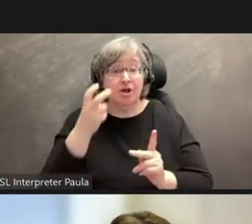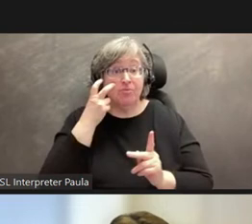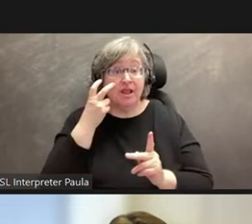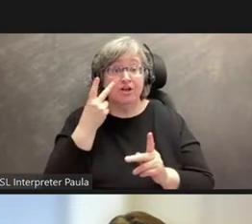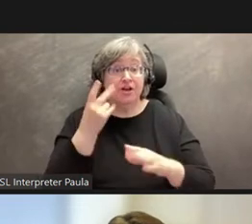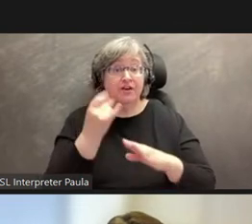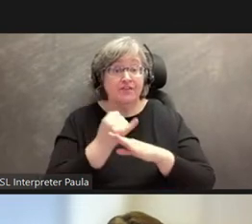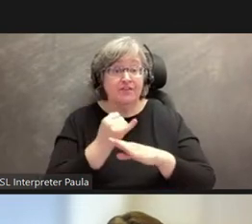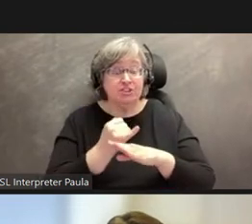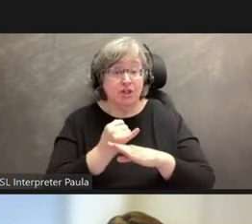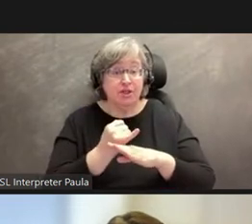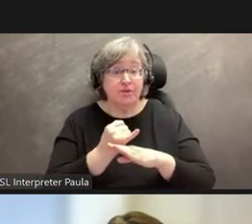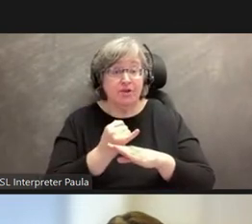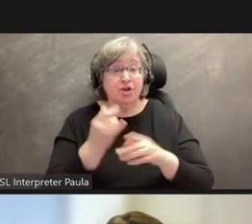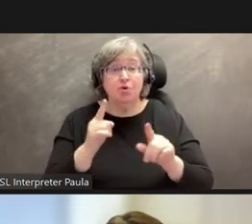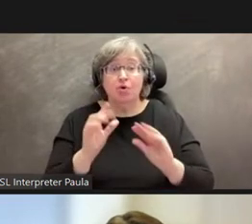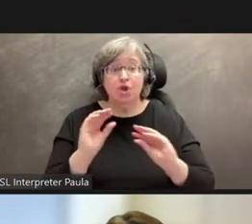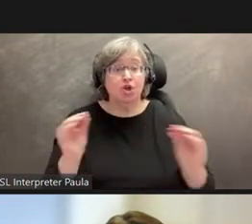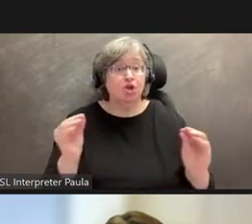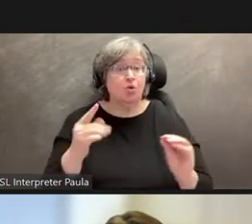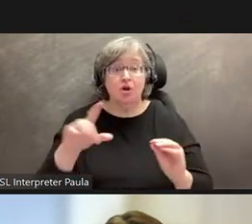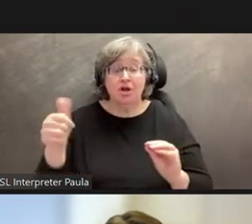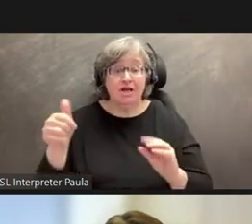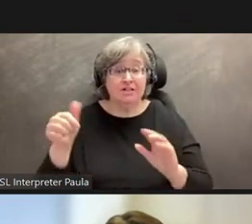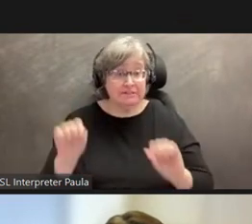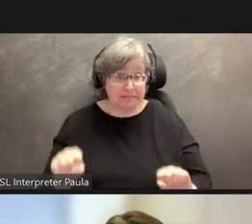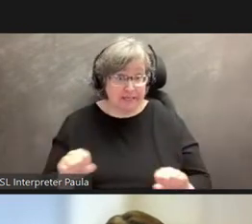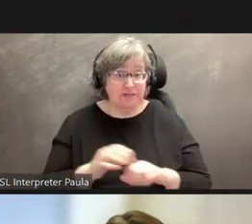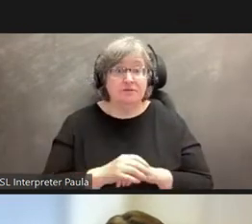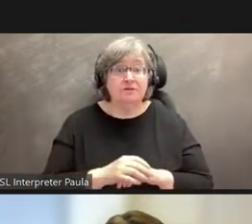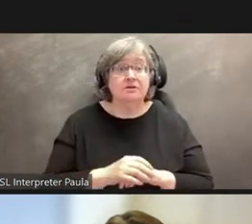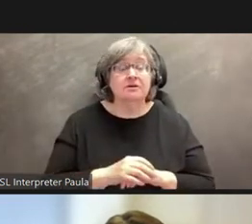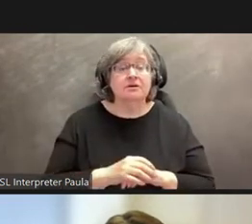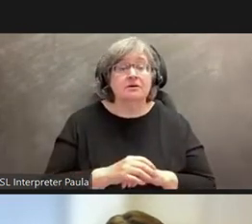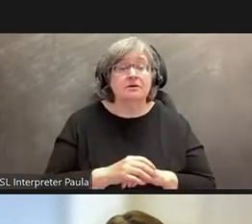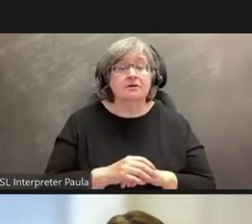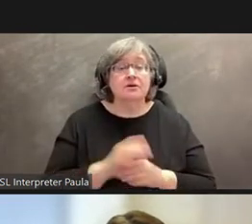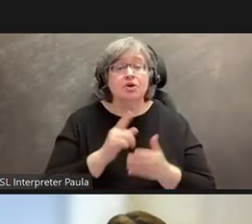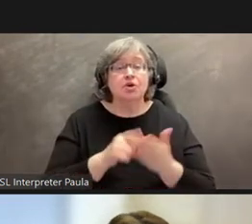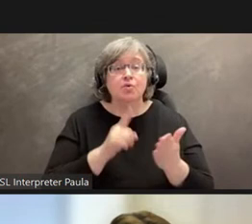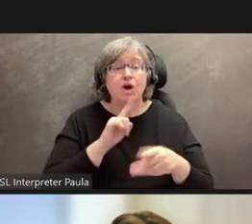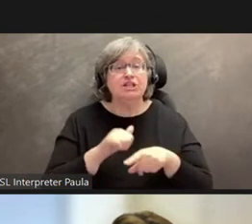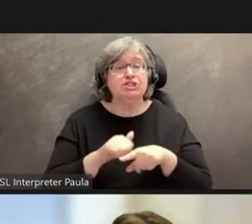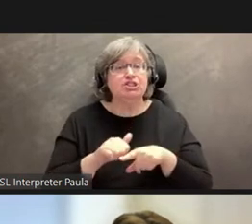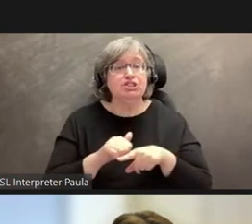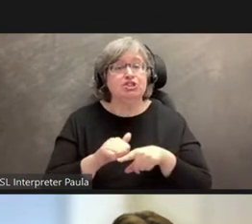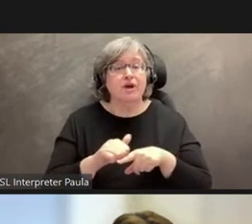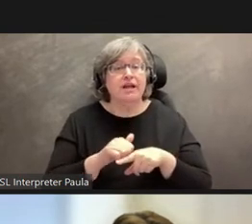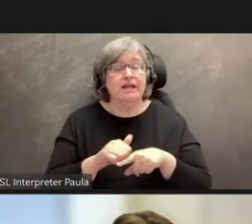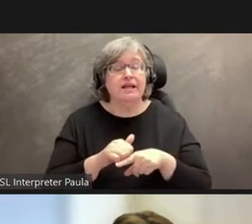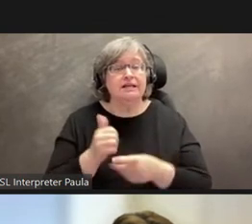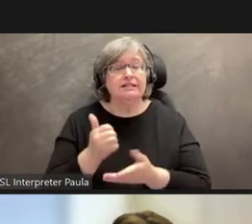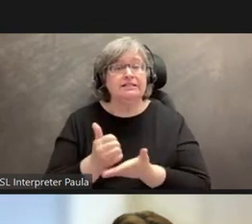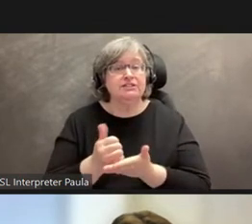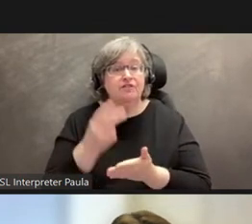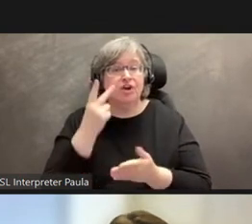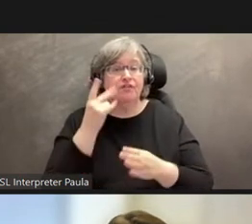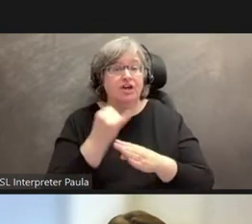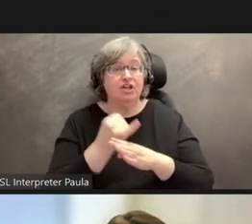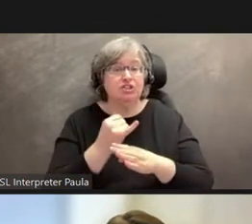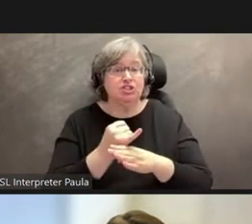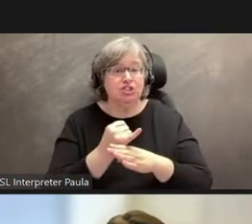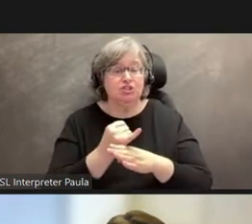visually impaired when no one else can, and what is the training to assist visual